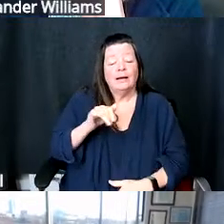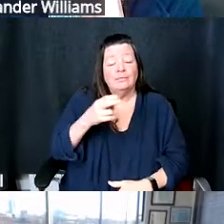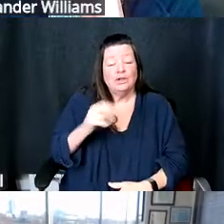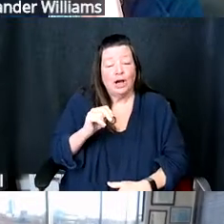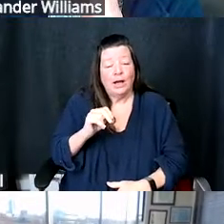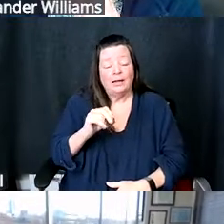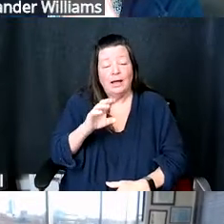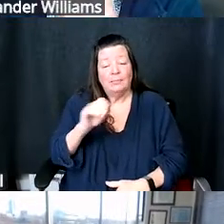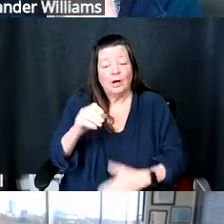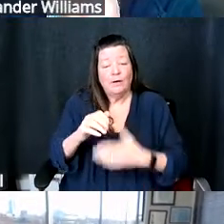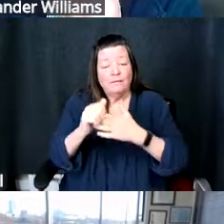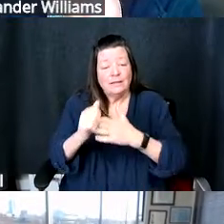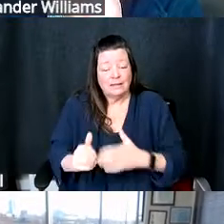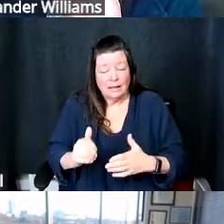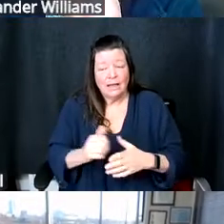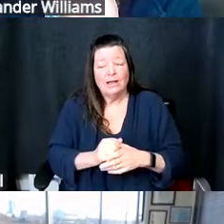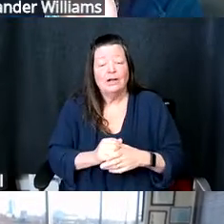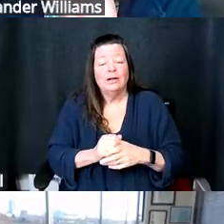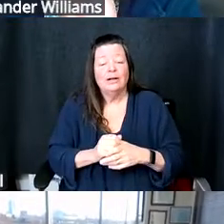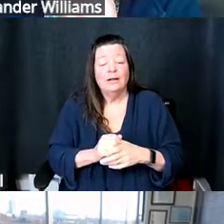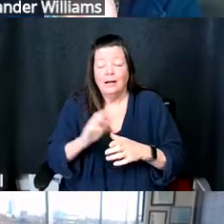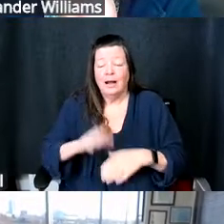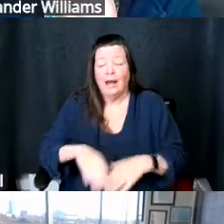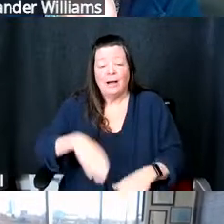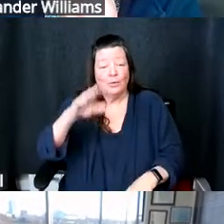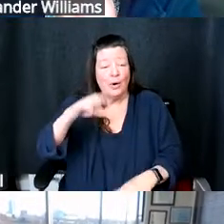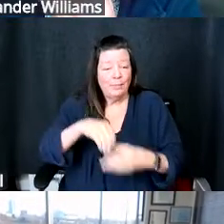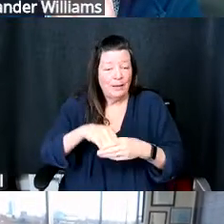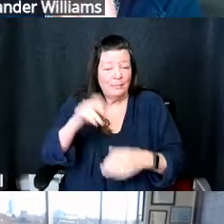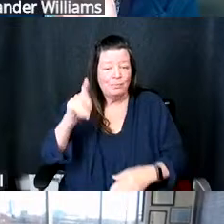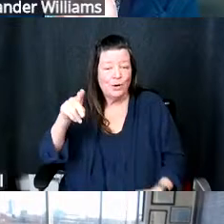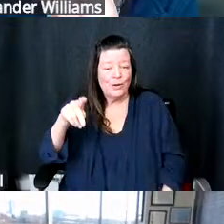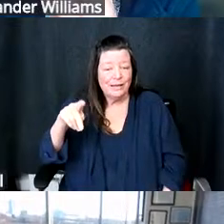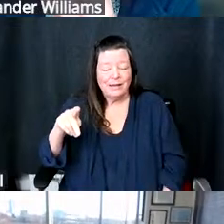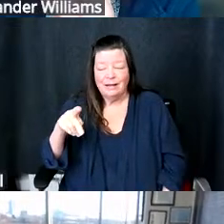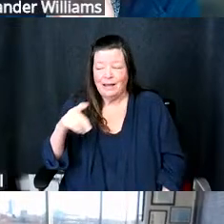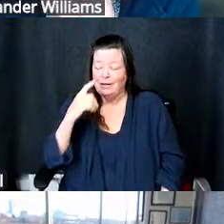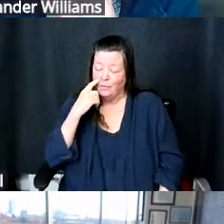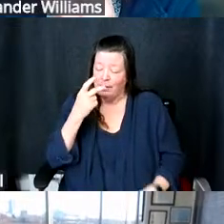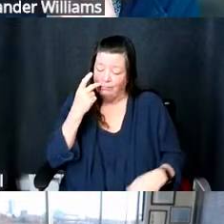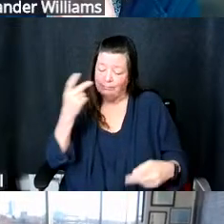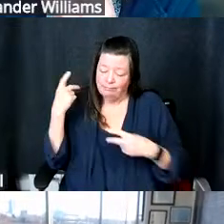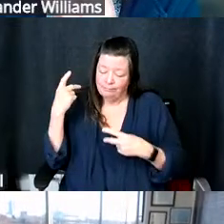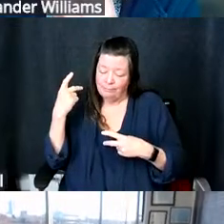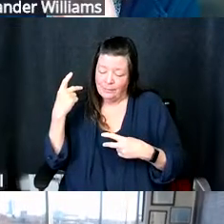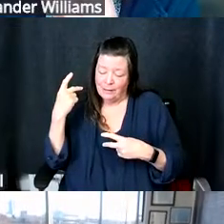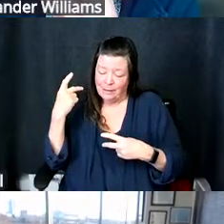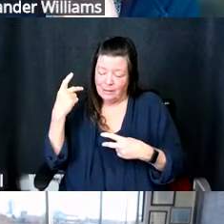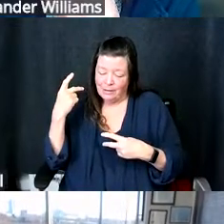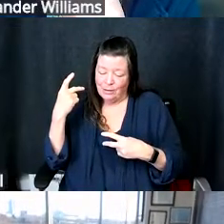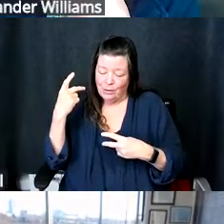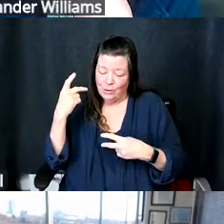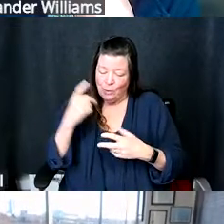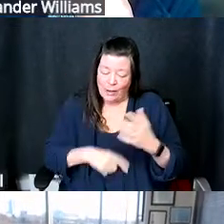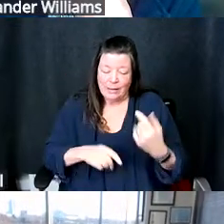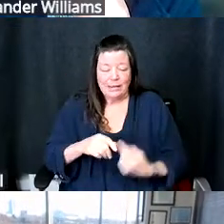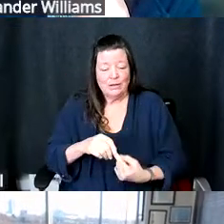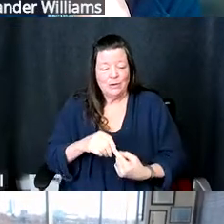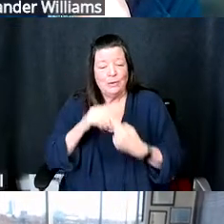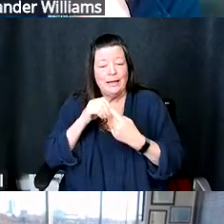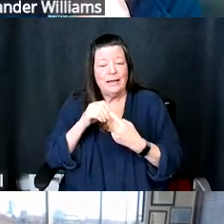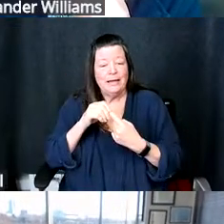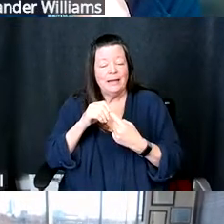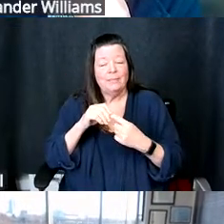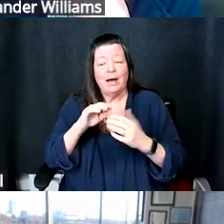co-facilitator of CBAG. I grew up in Portland, and as I think about what's so unique about our city and our region